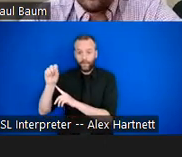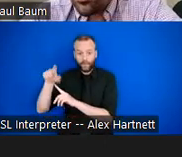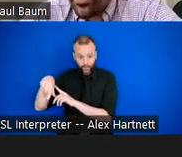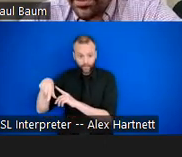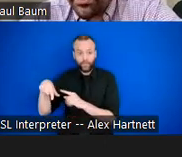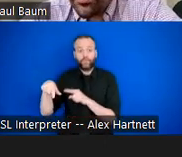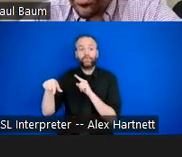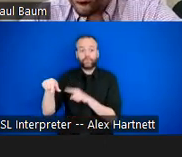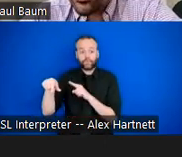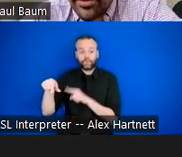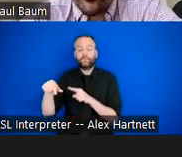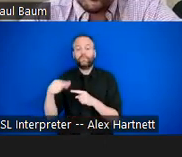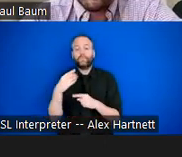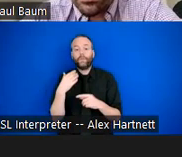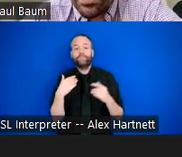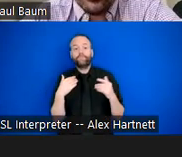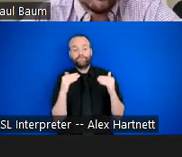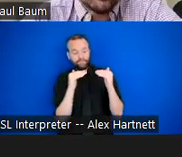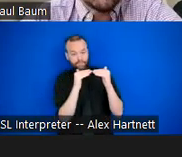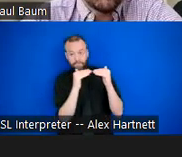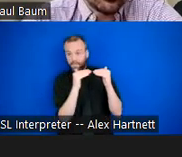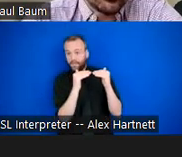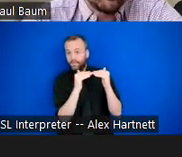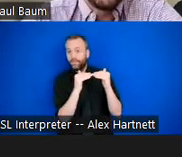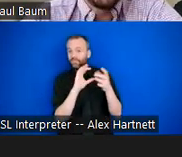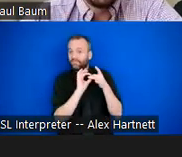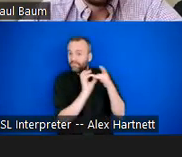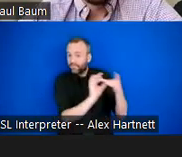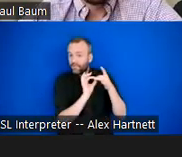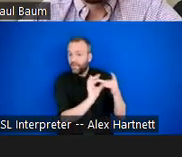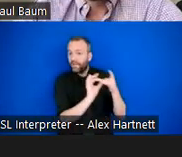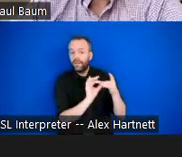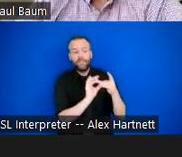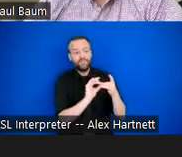not, according to the Trevor Project Study 2022.